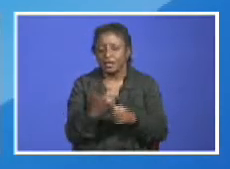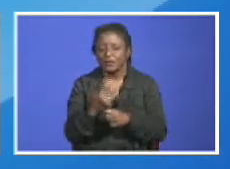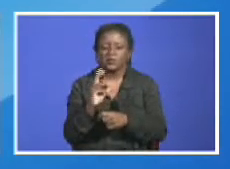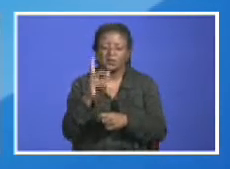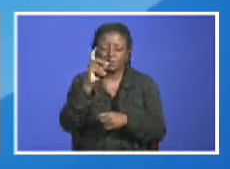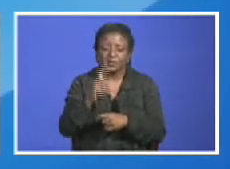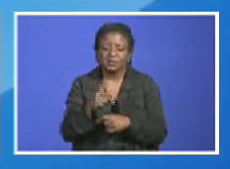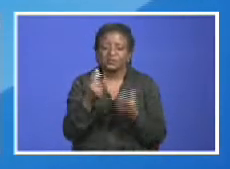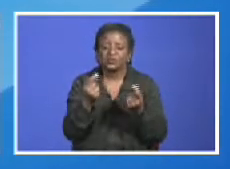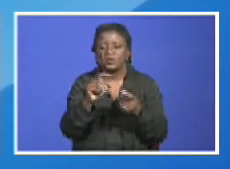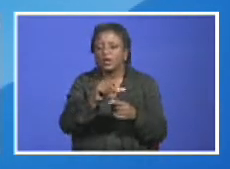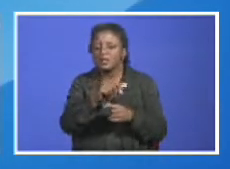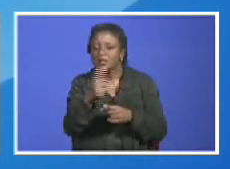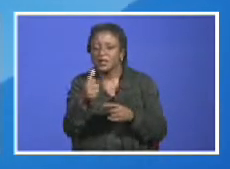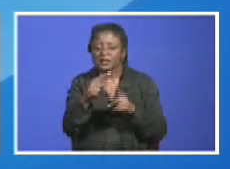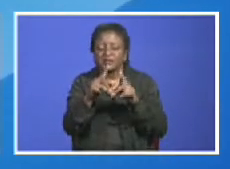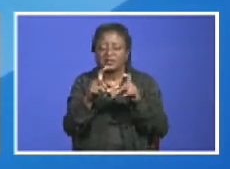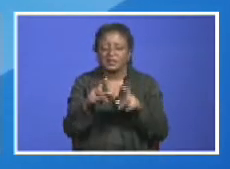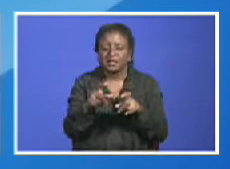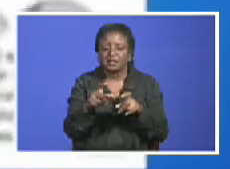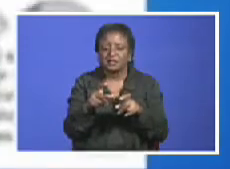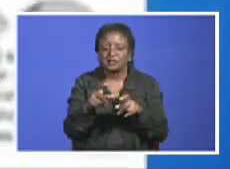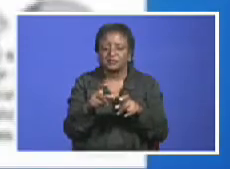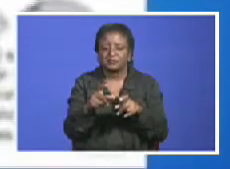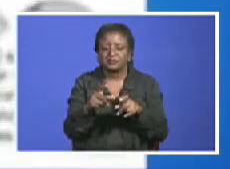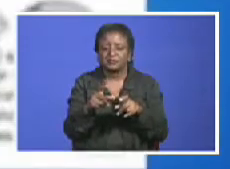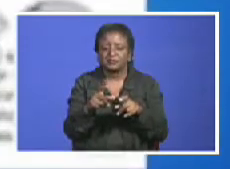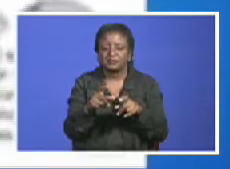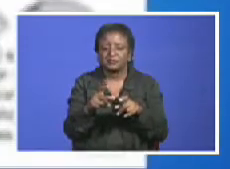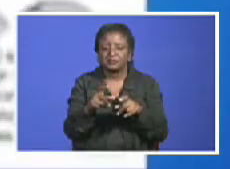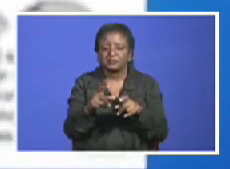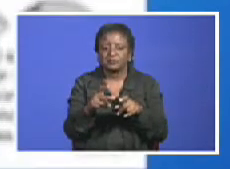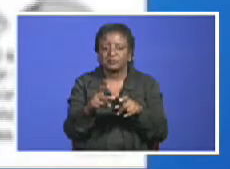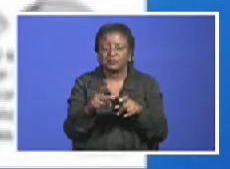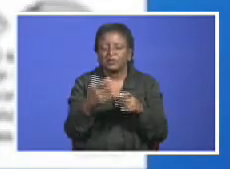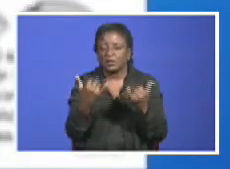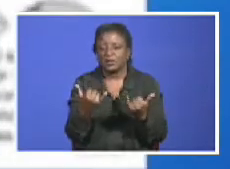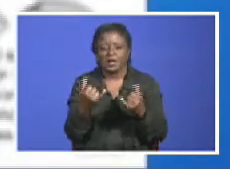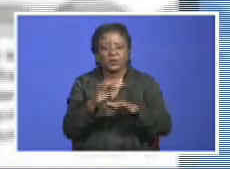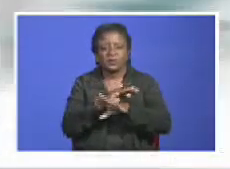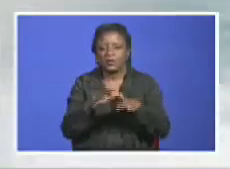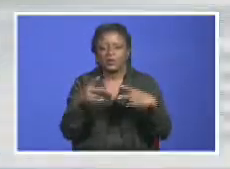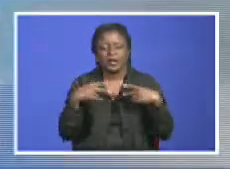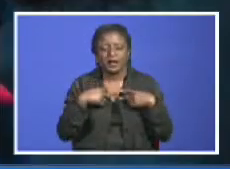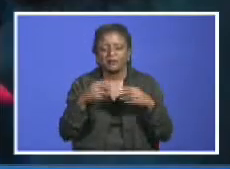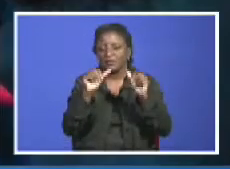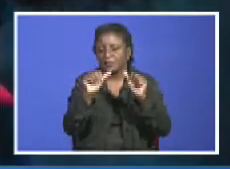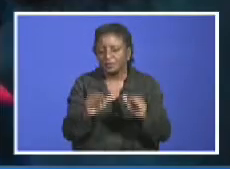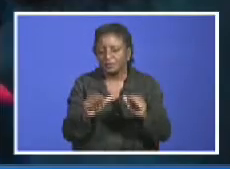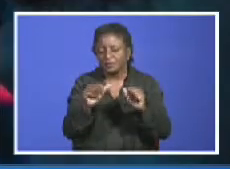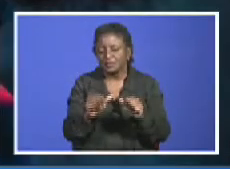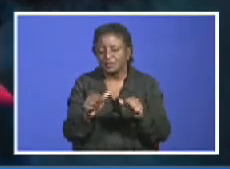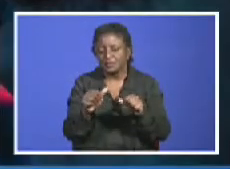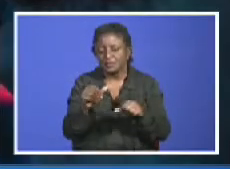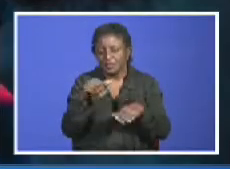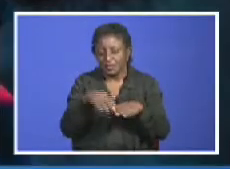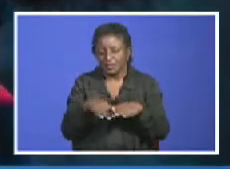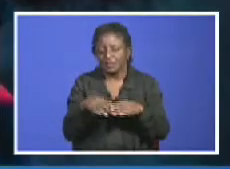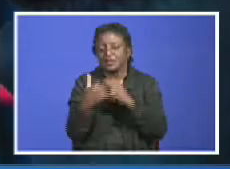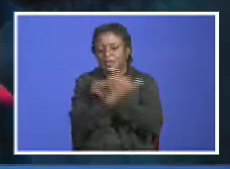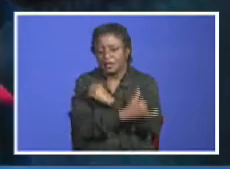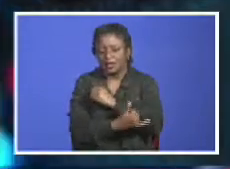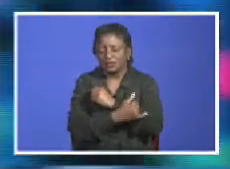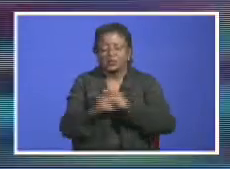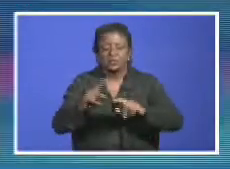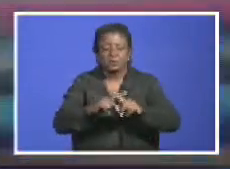test called genomic sequencing. And currently, we don't have that capacity in country, although it's something we